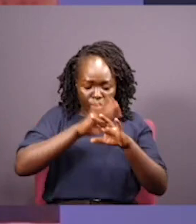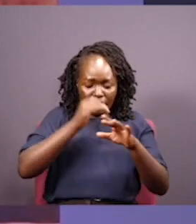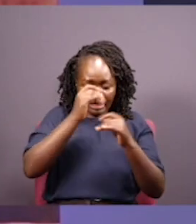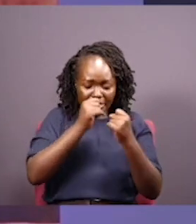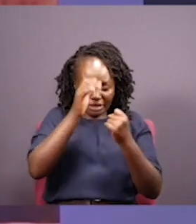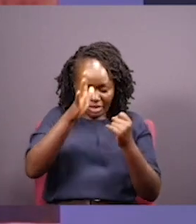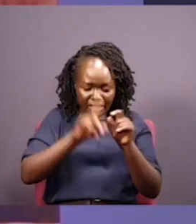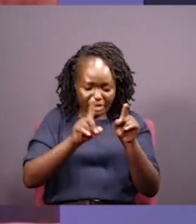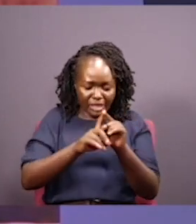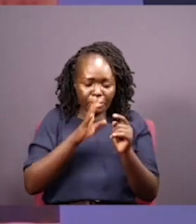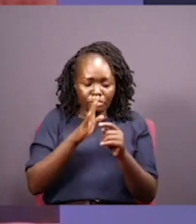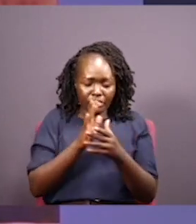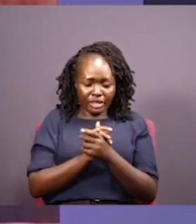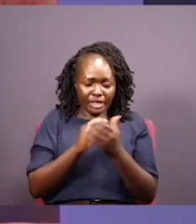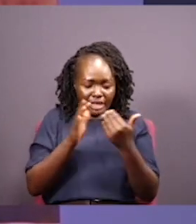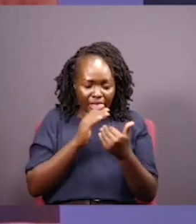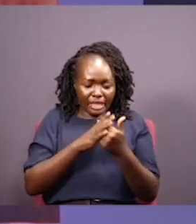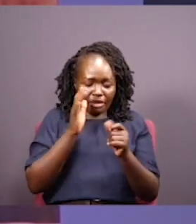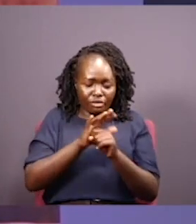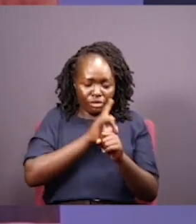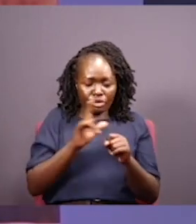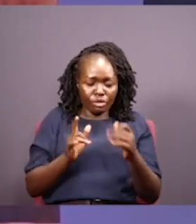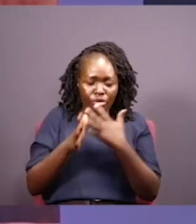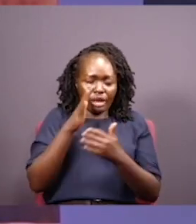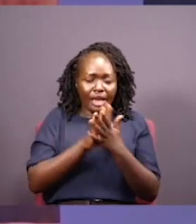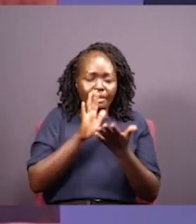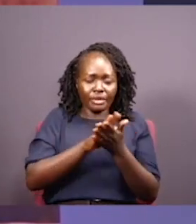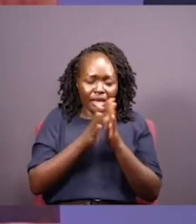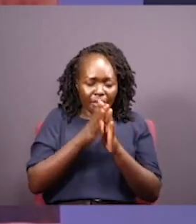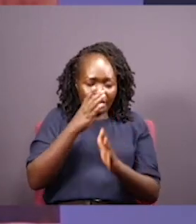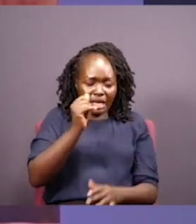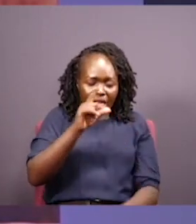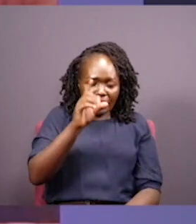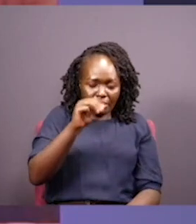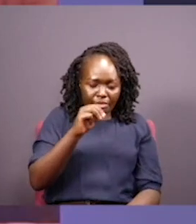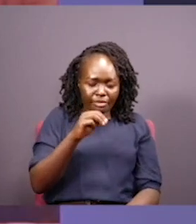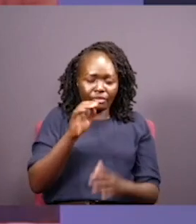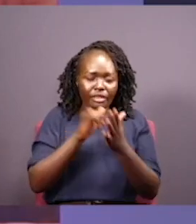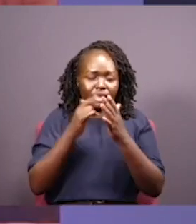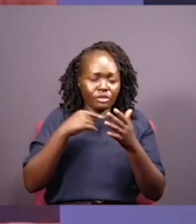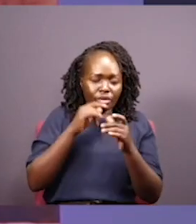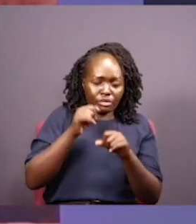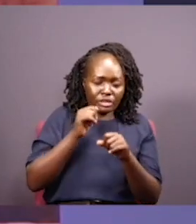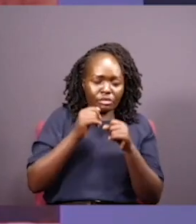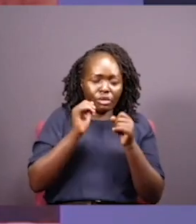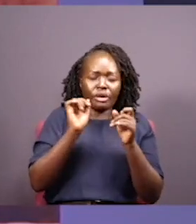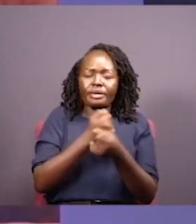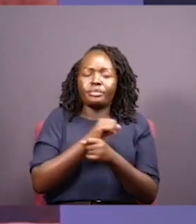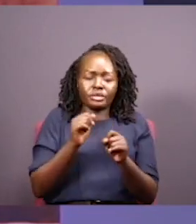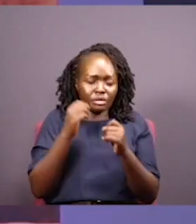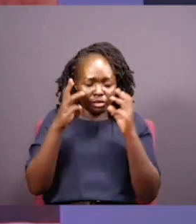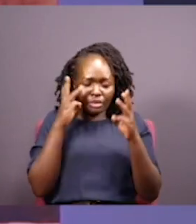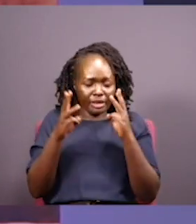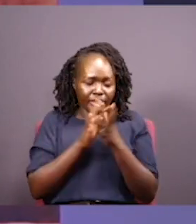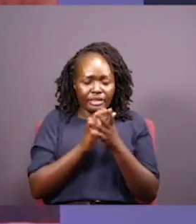be careful, Lord God, and to be calm, mighty Father, so that we need not be anxious and worried, even in the midst